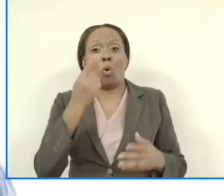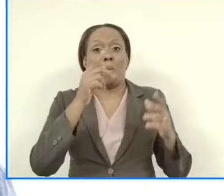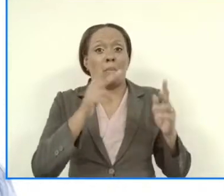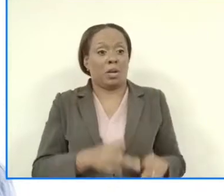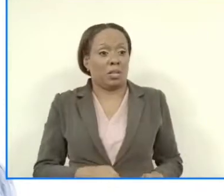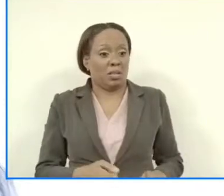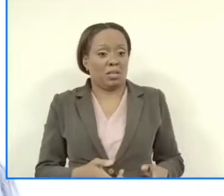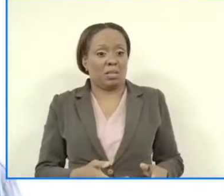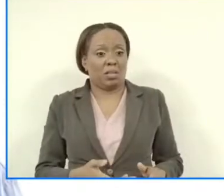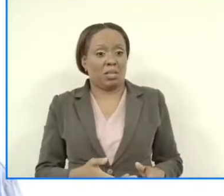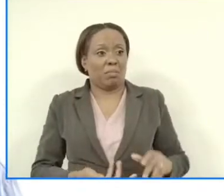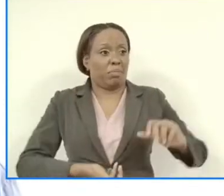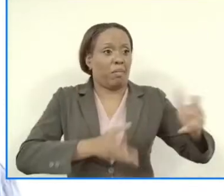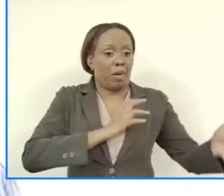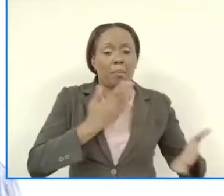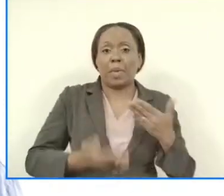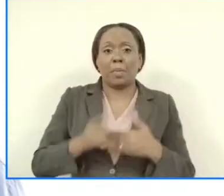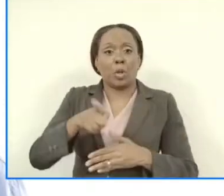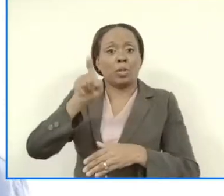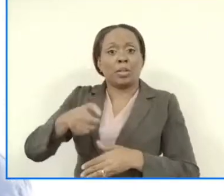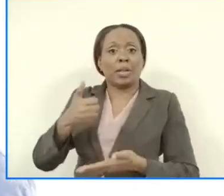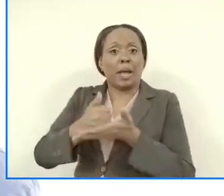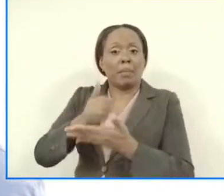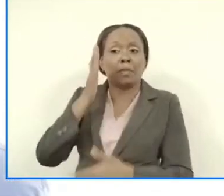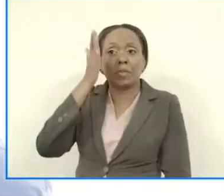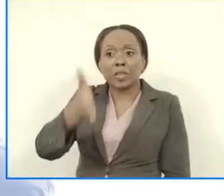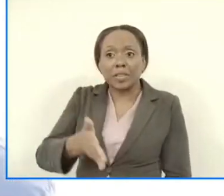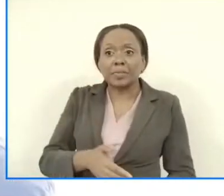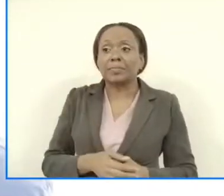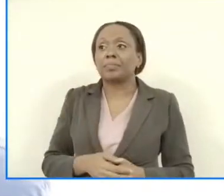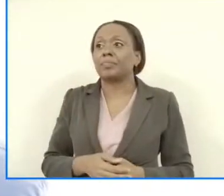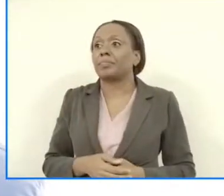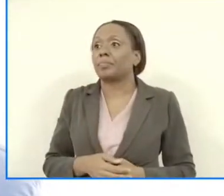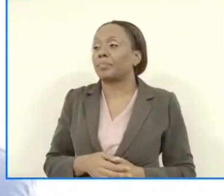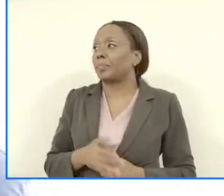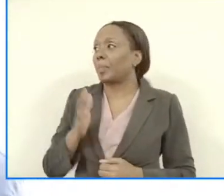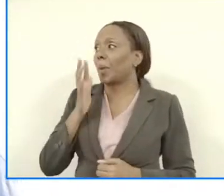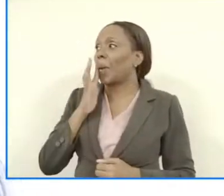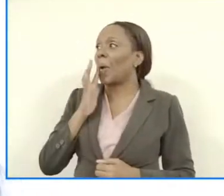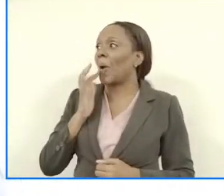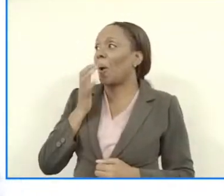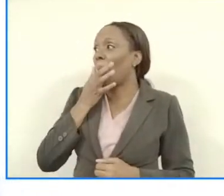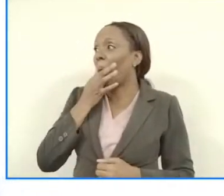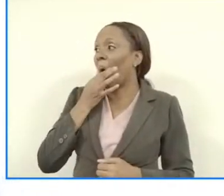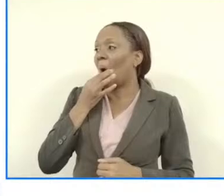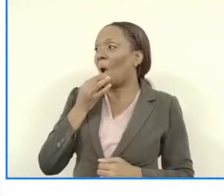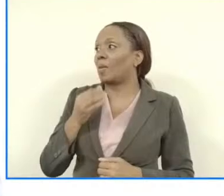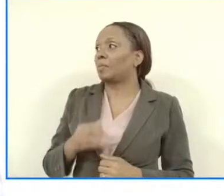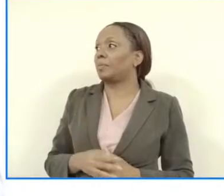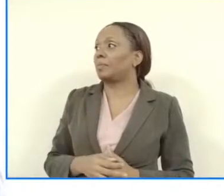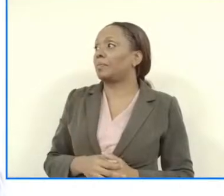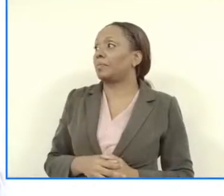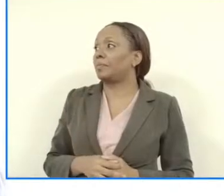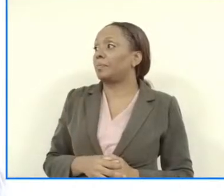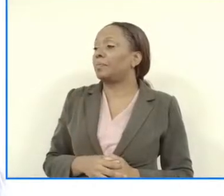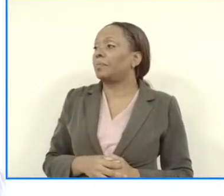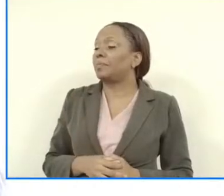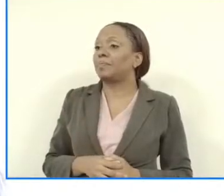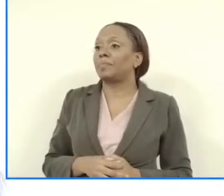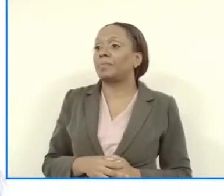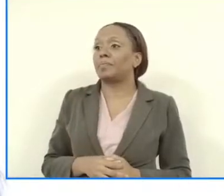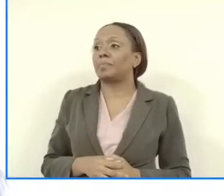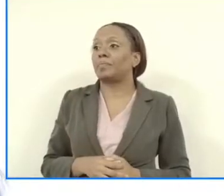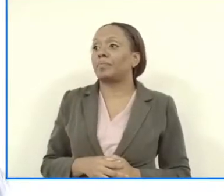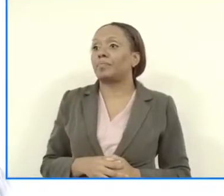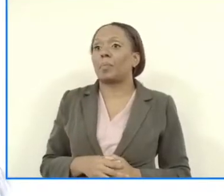in time, you may need that same neighbor that you're helping now. So We will come back